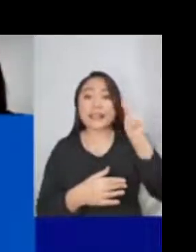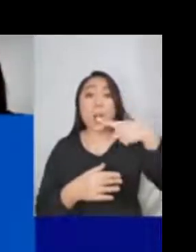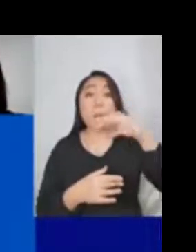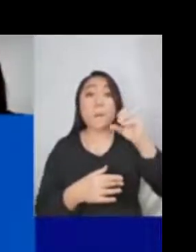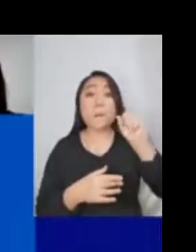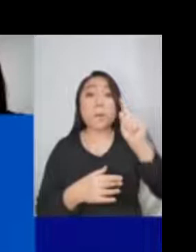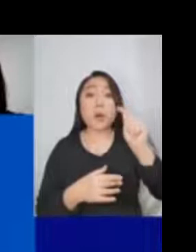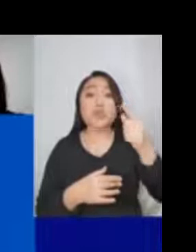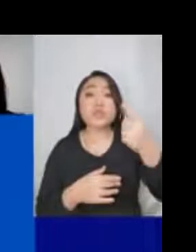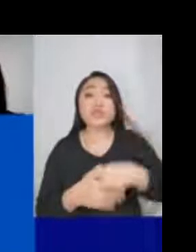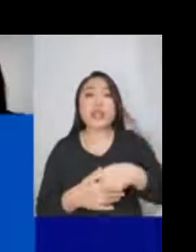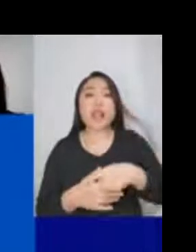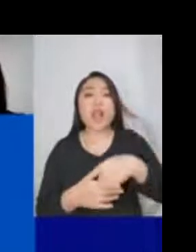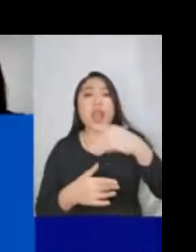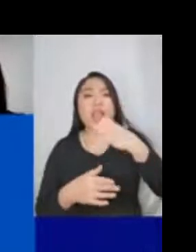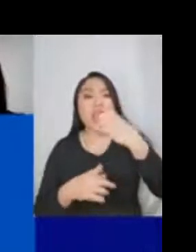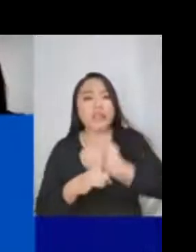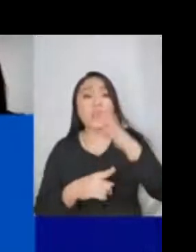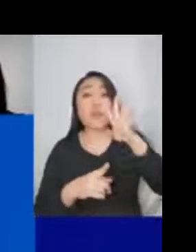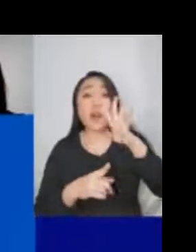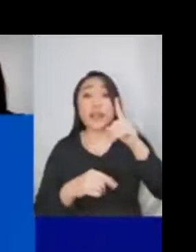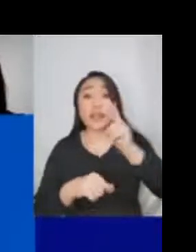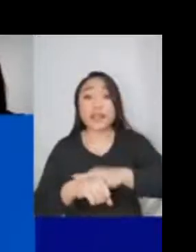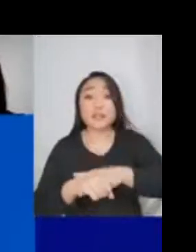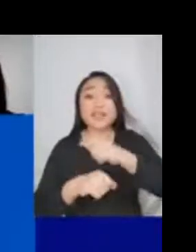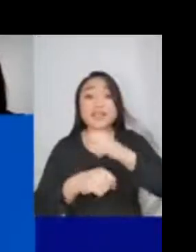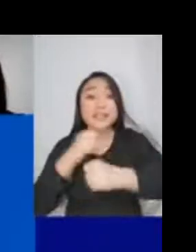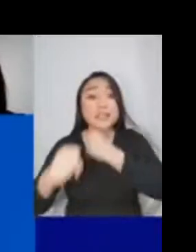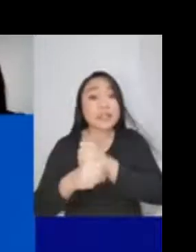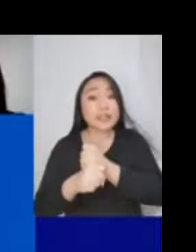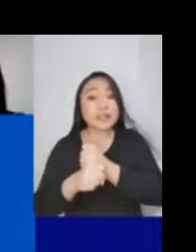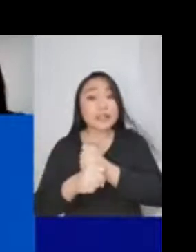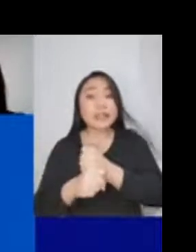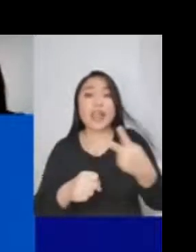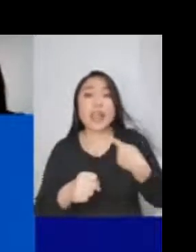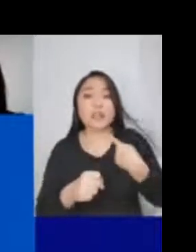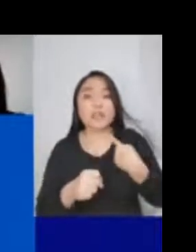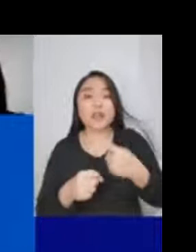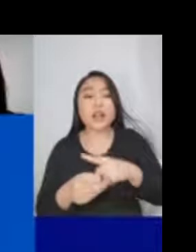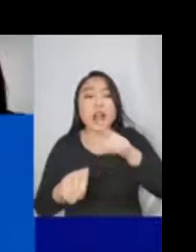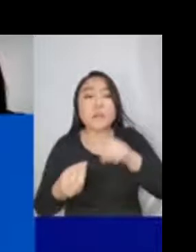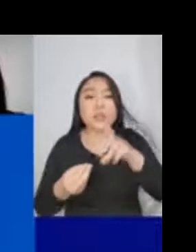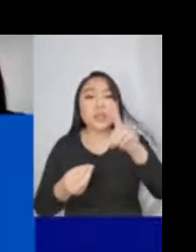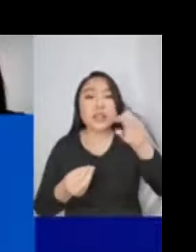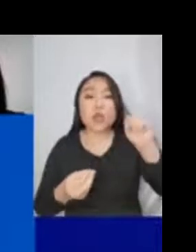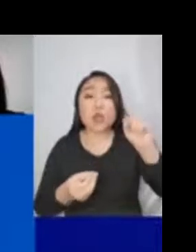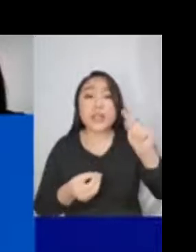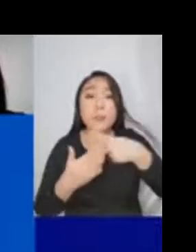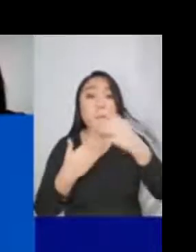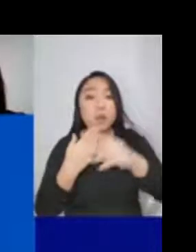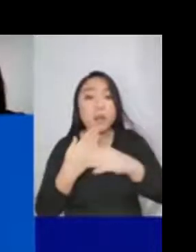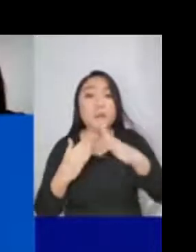Snp Post. So this is a quarterly publication of DOST featuring news and articles